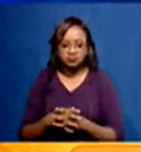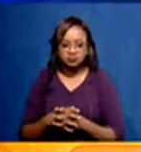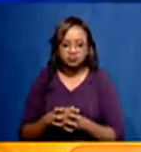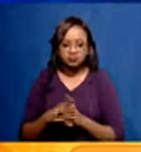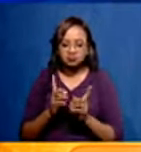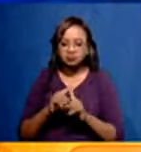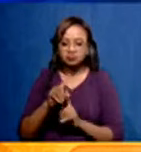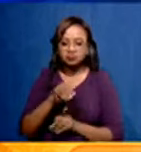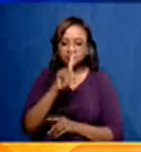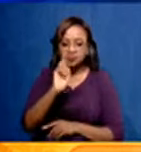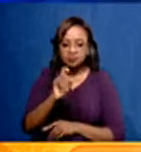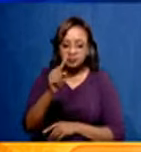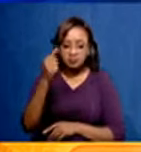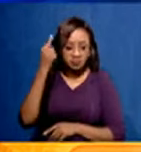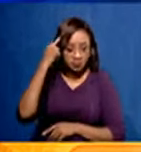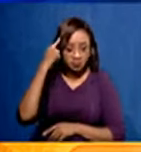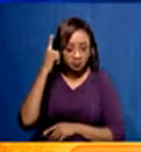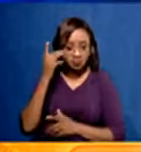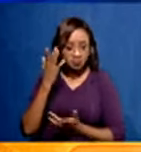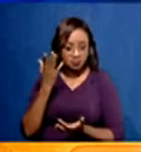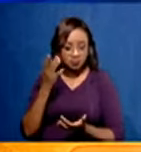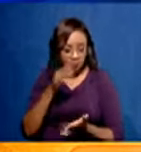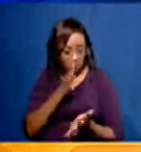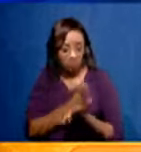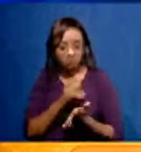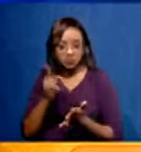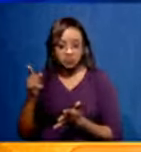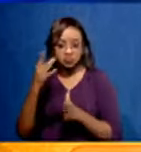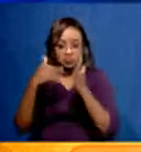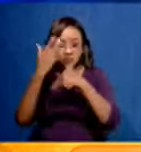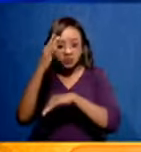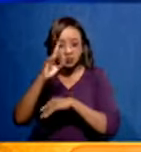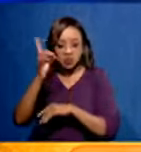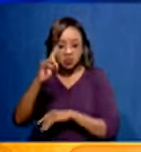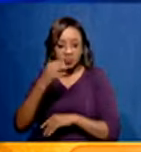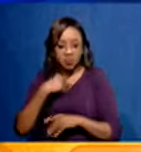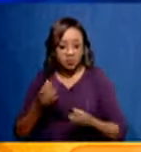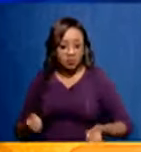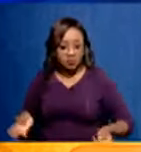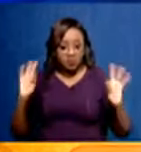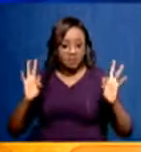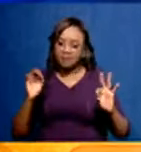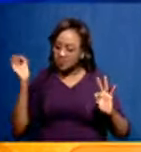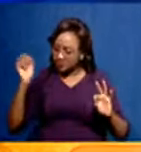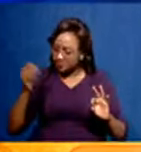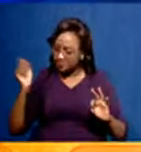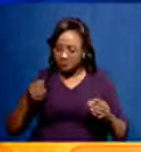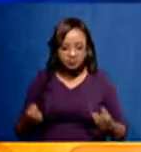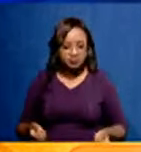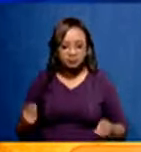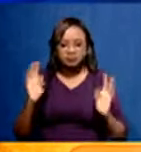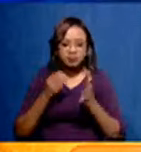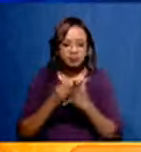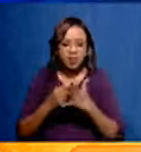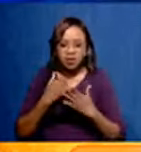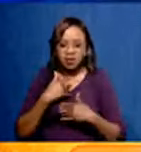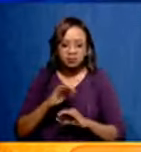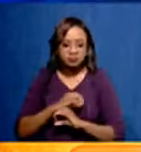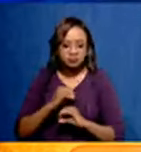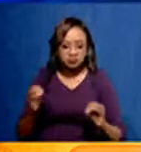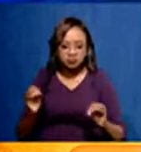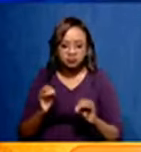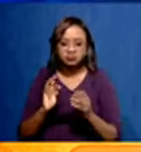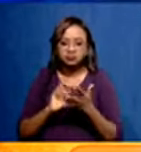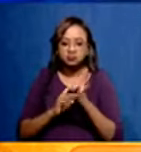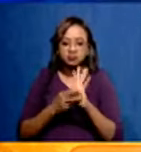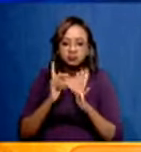of Nairobi is cash constrained? Yes, and it's not unique. So what I said in the last few days,